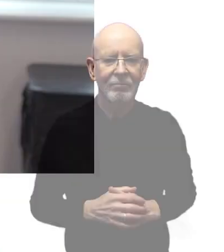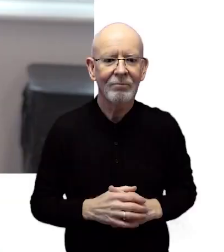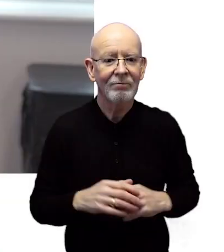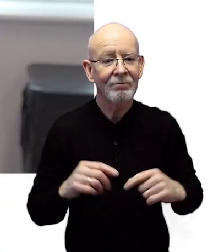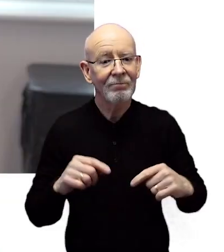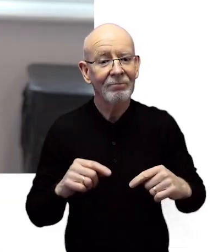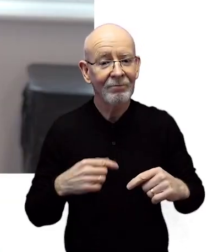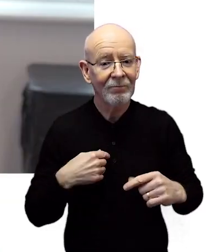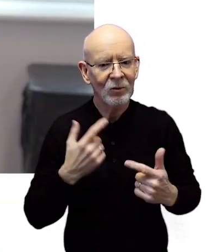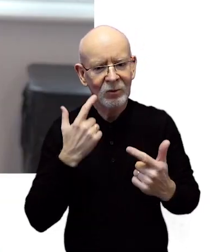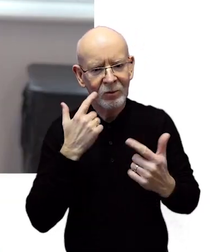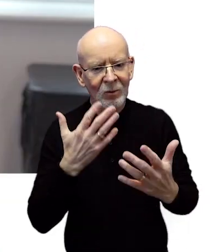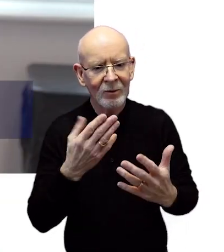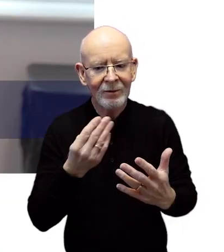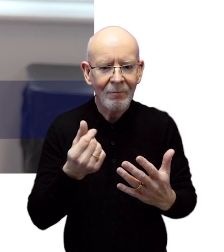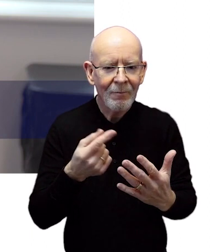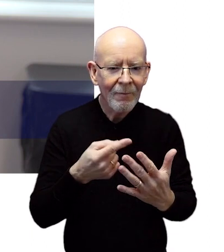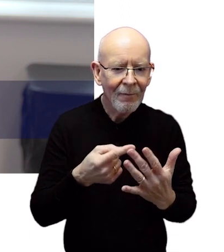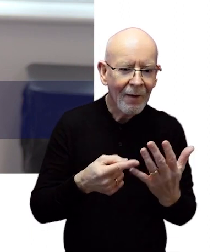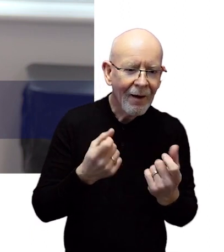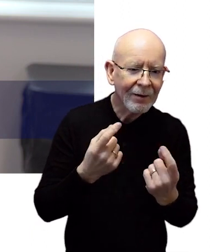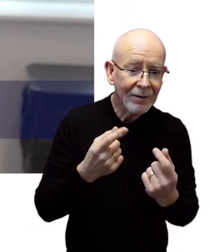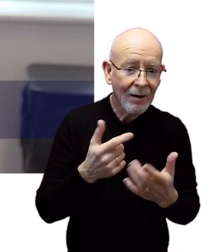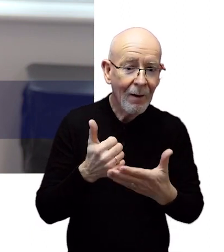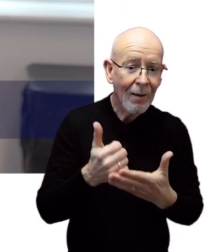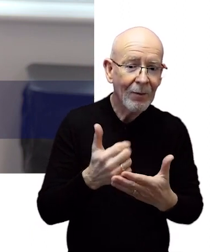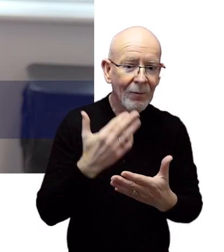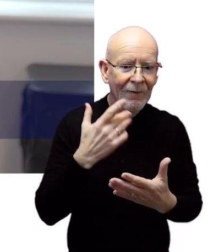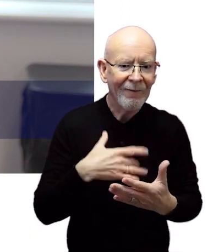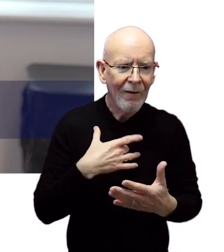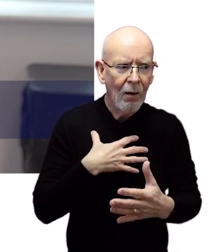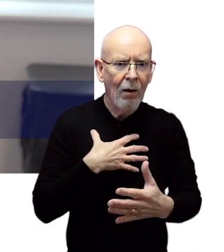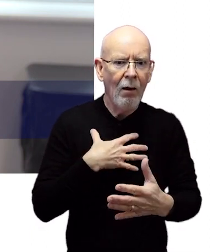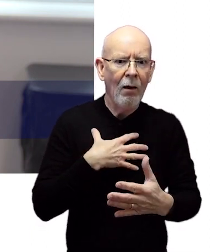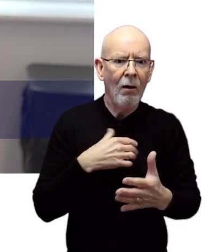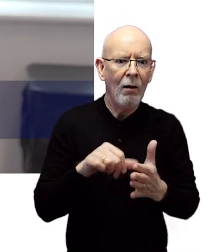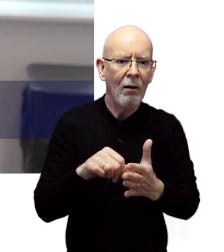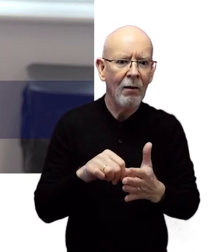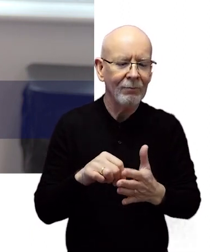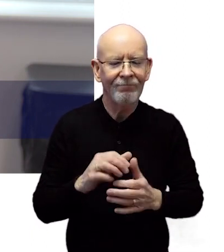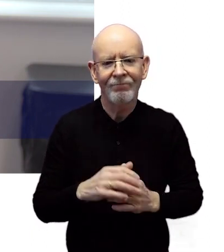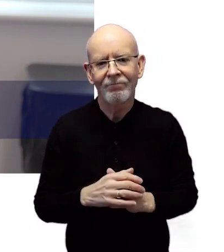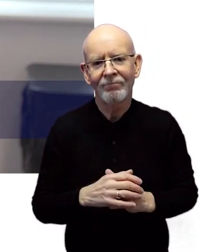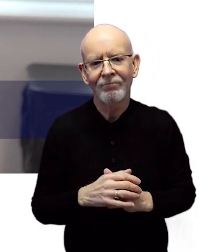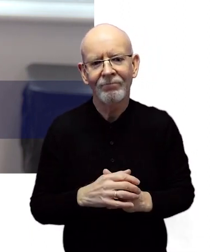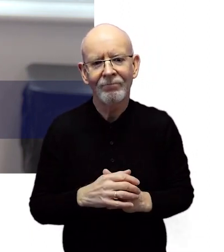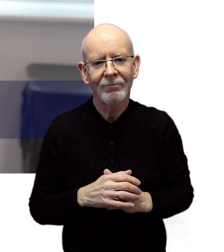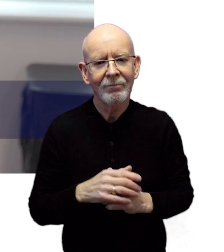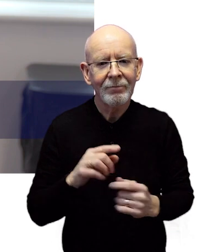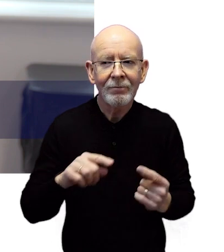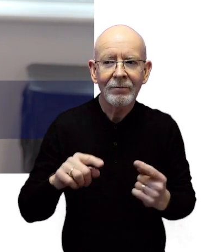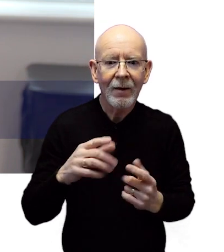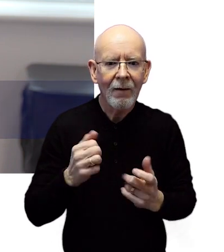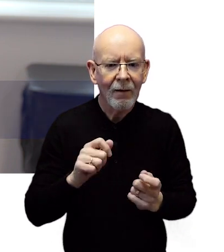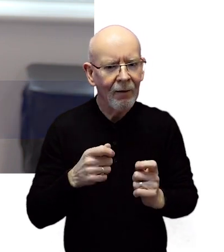In this film, we are going to demonstrate some techniques that you may find helpful when you feel short of breath. People with